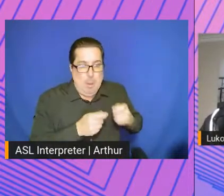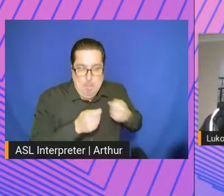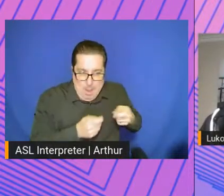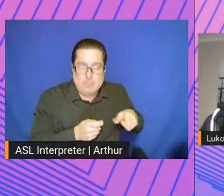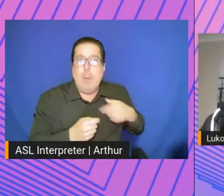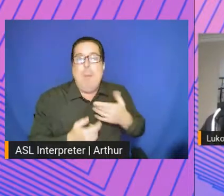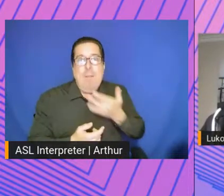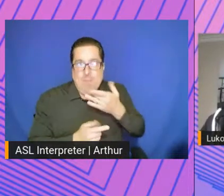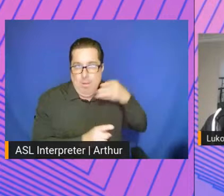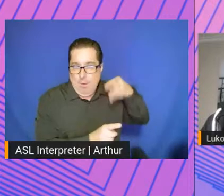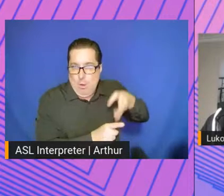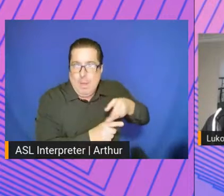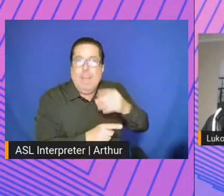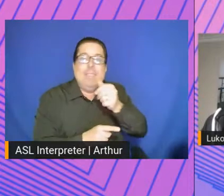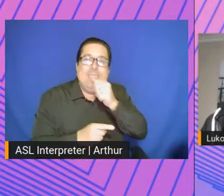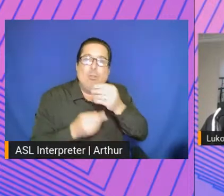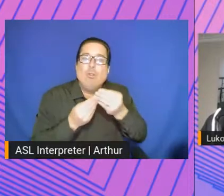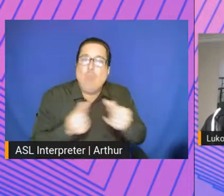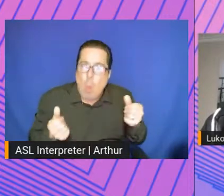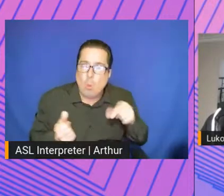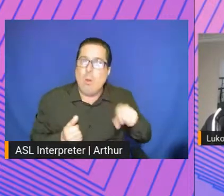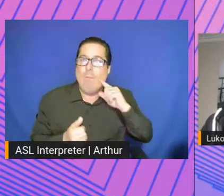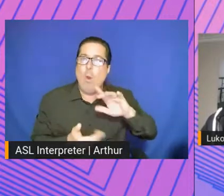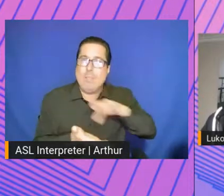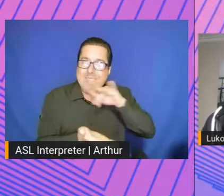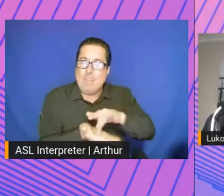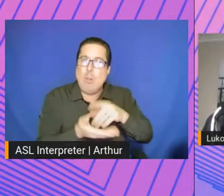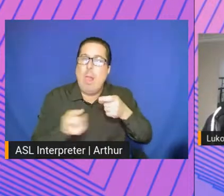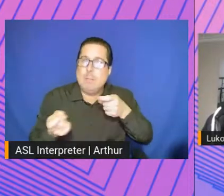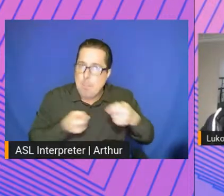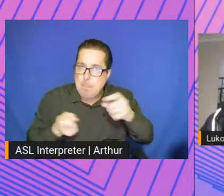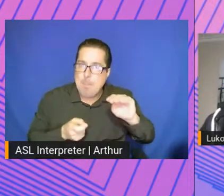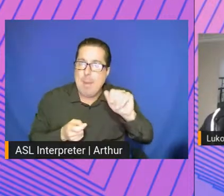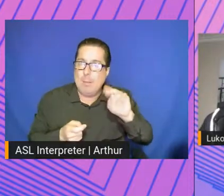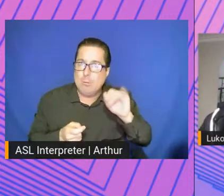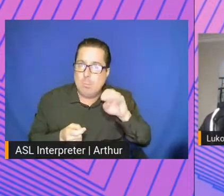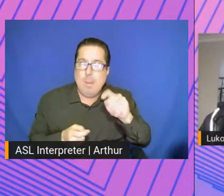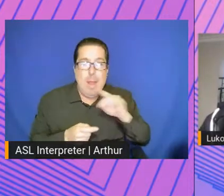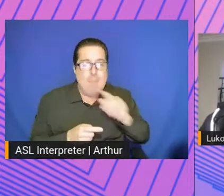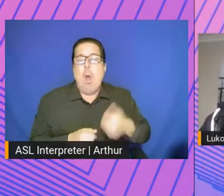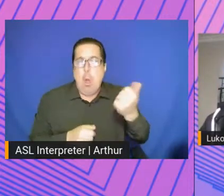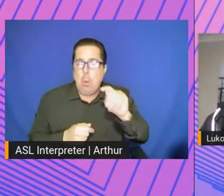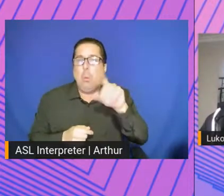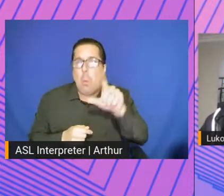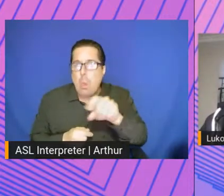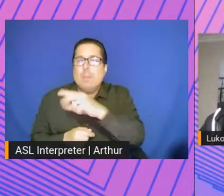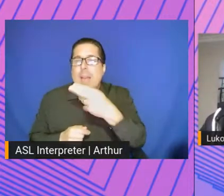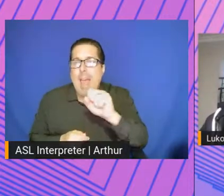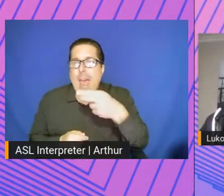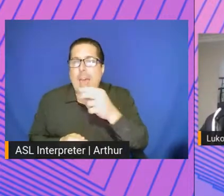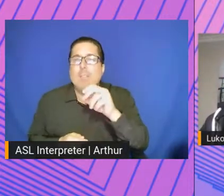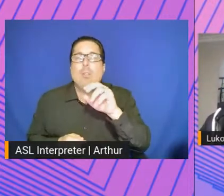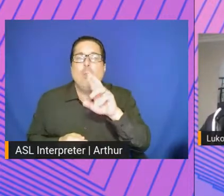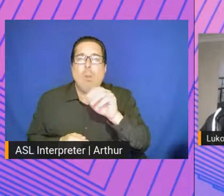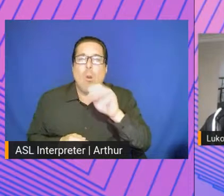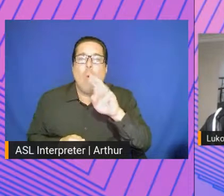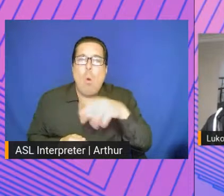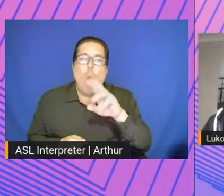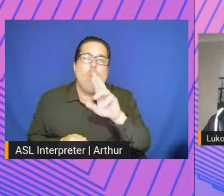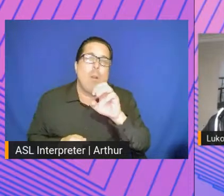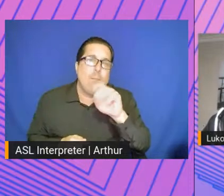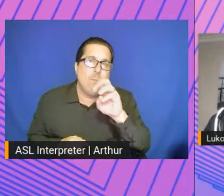favorite secret solution for centralized management, that is, but there are obviously other tools out there like HashiCorp Vault as well that you can make use